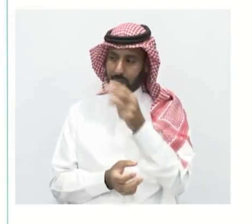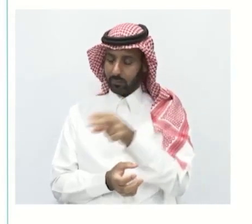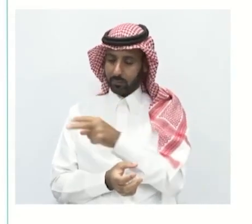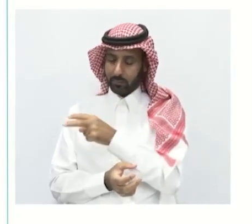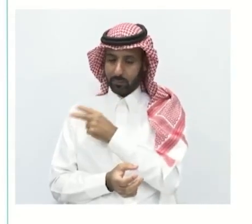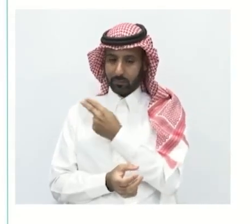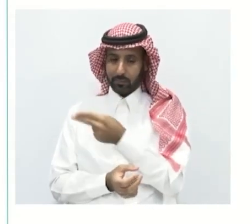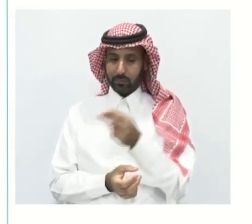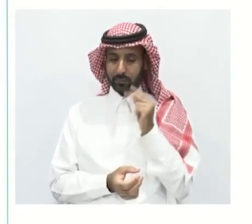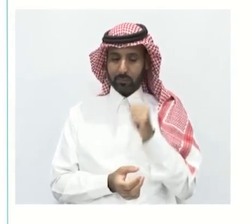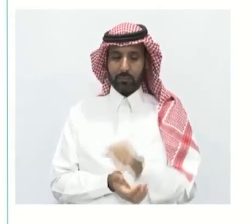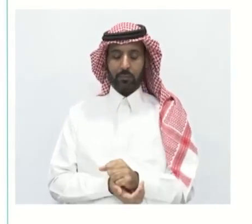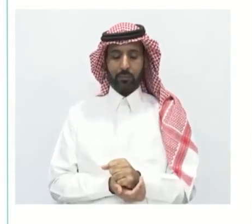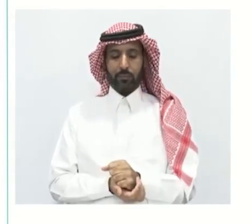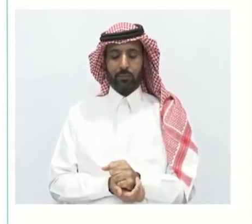everywhere. B.